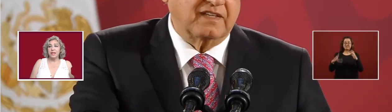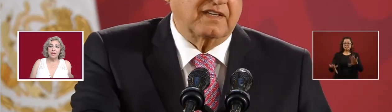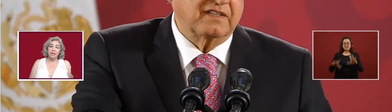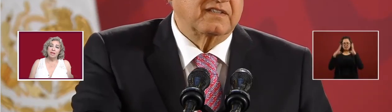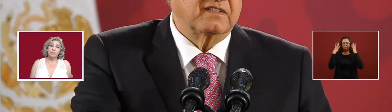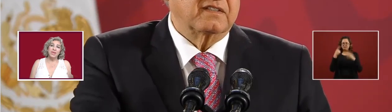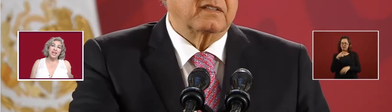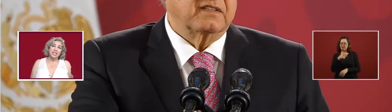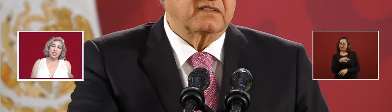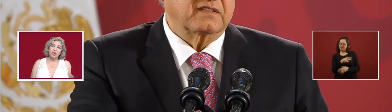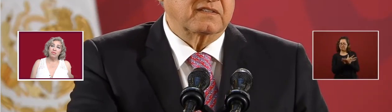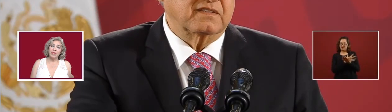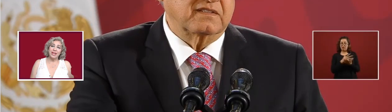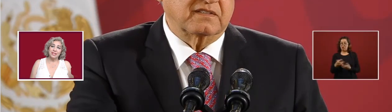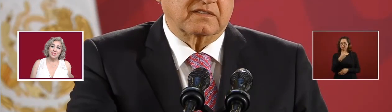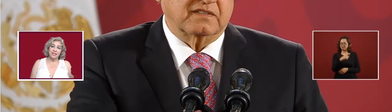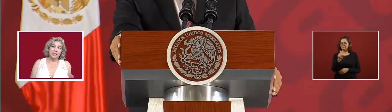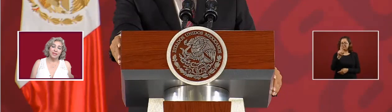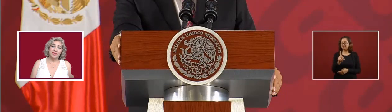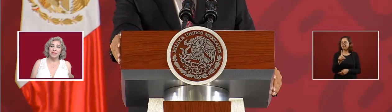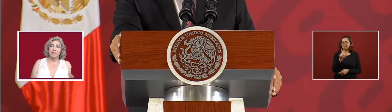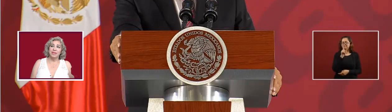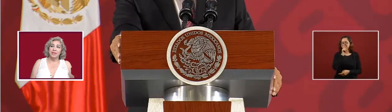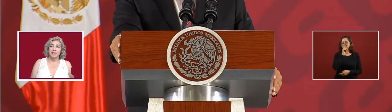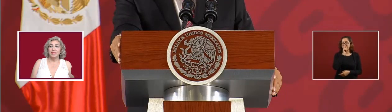speed, but not so fast.